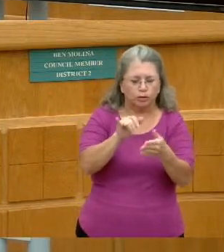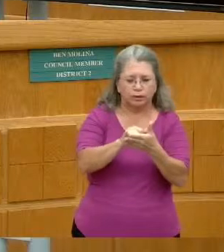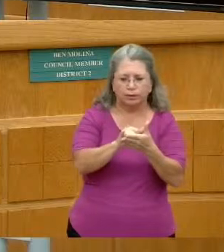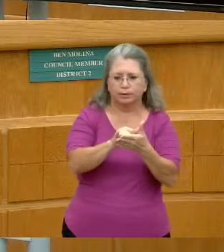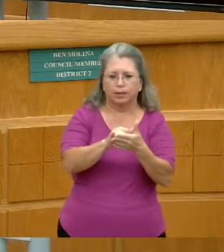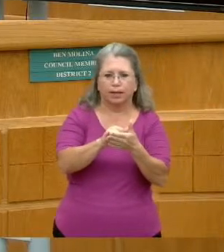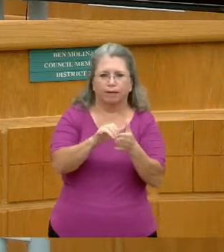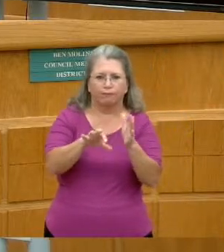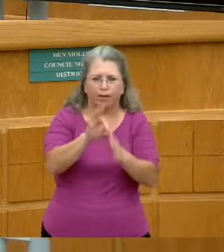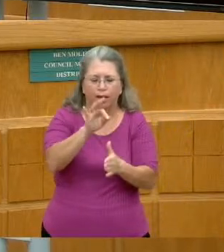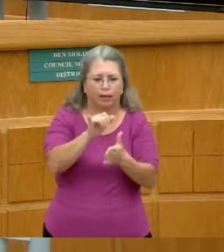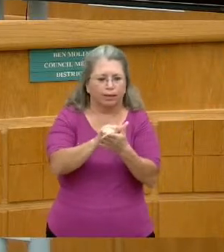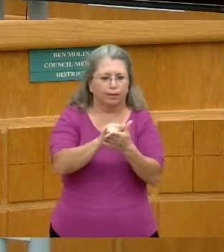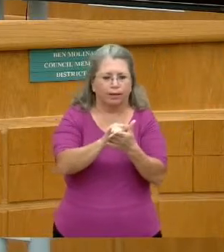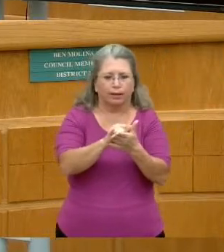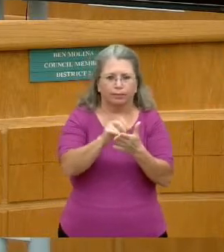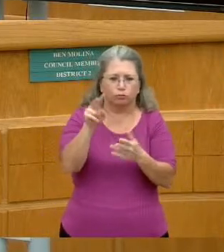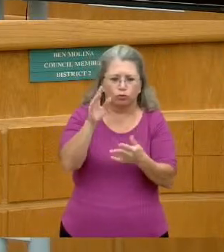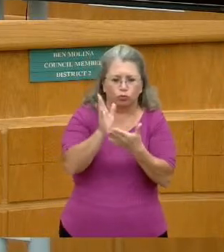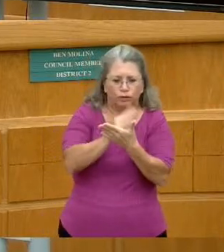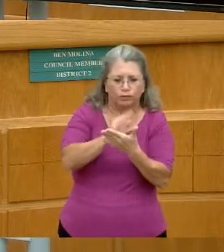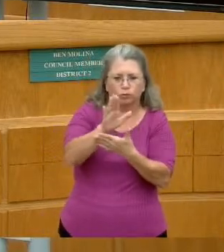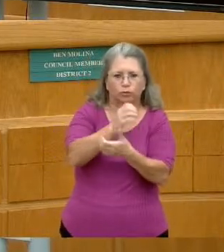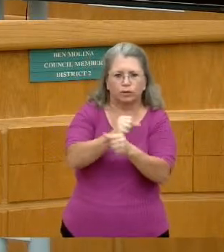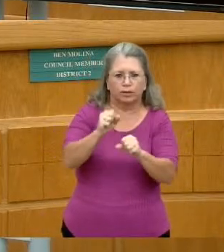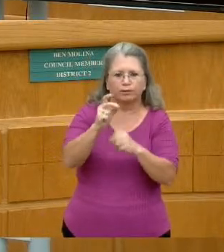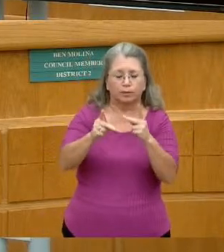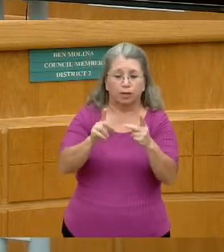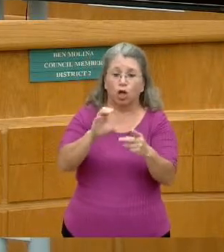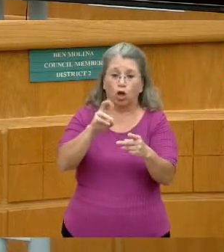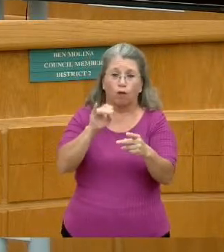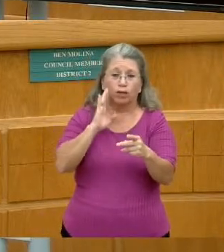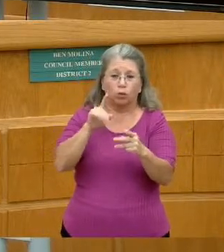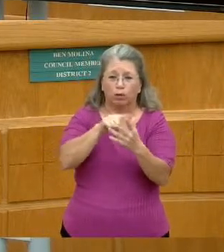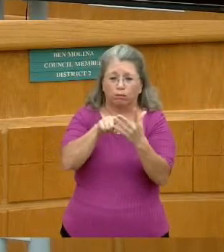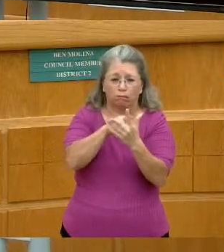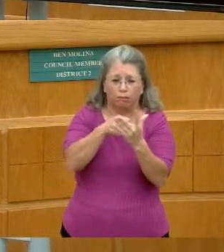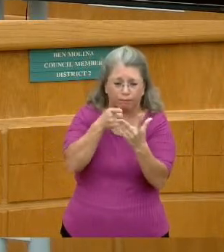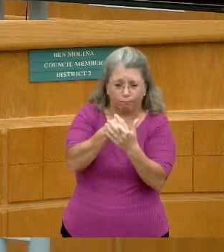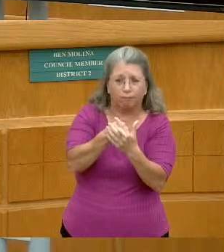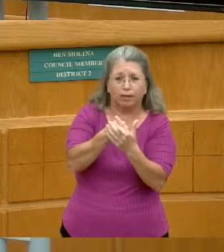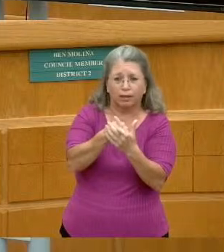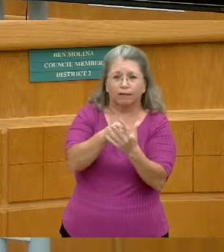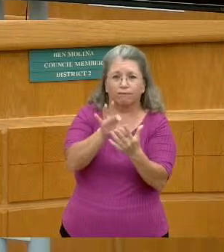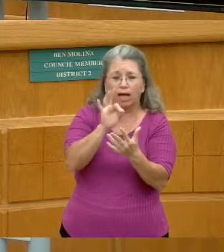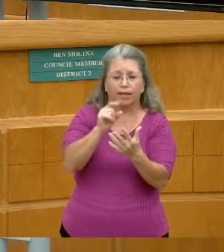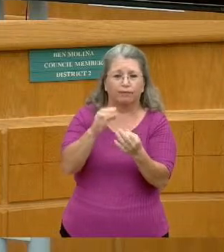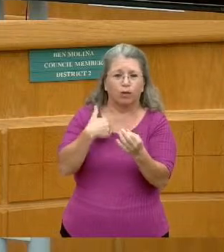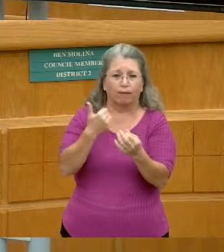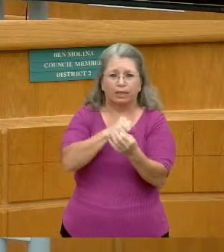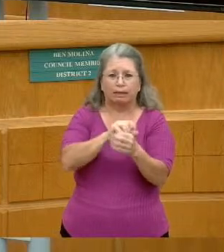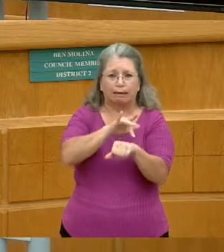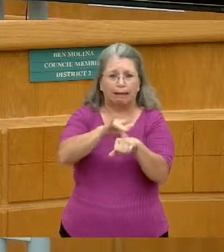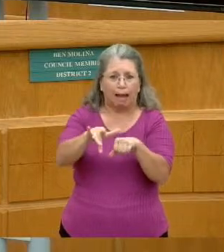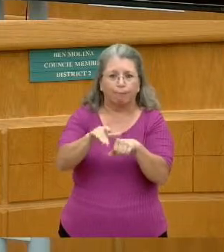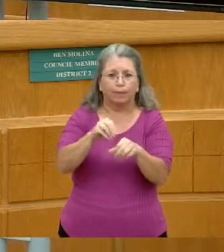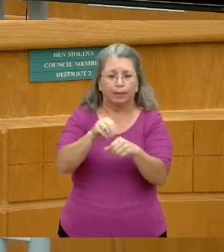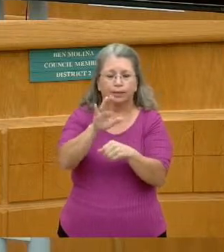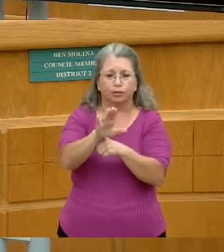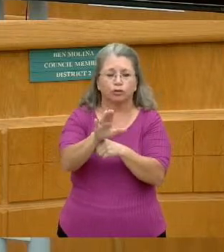them to us very plainly. And if you don't find them, COVID's going to find it. And there's